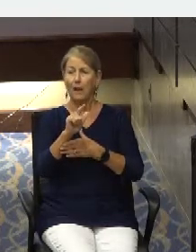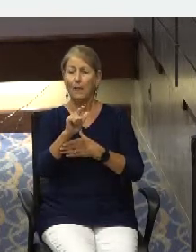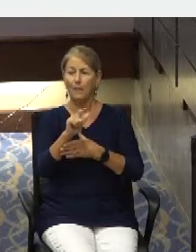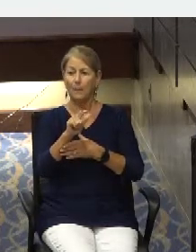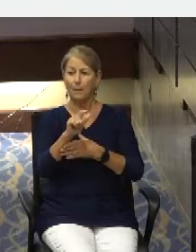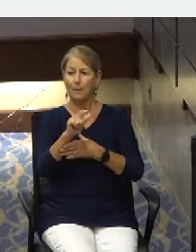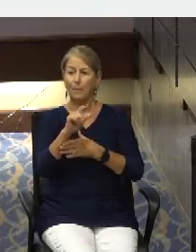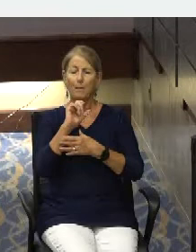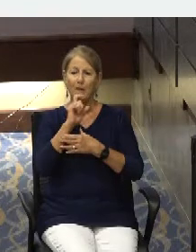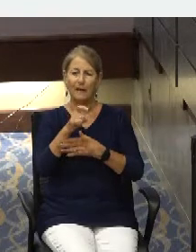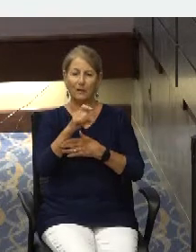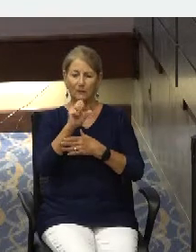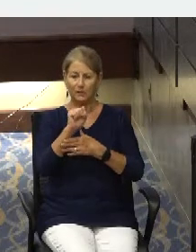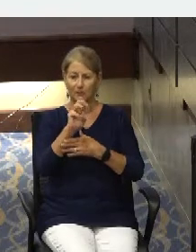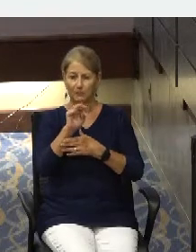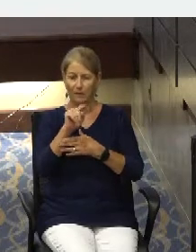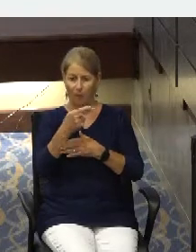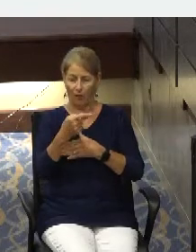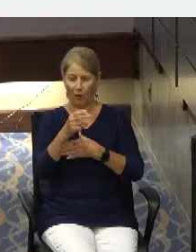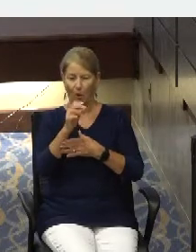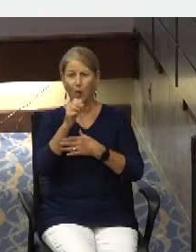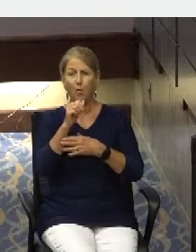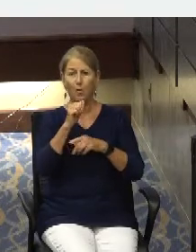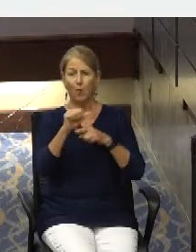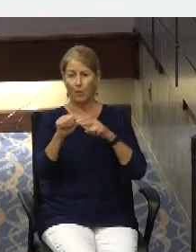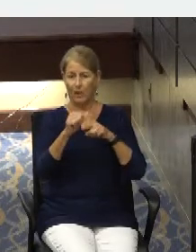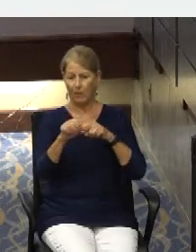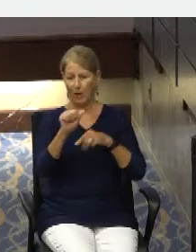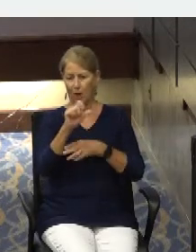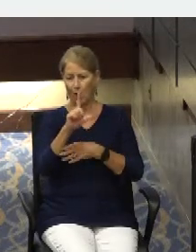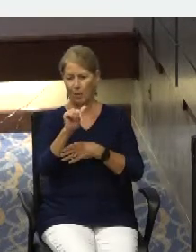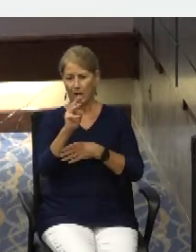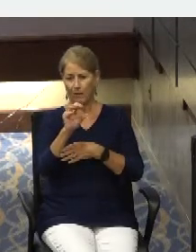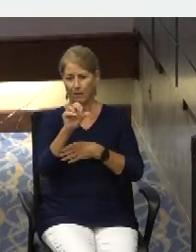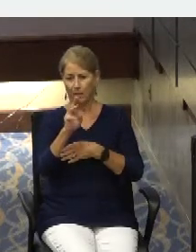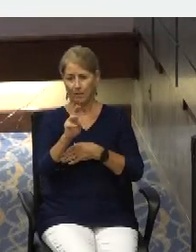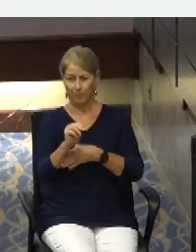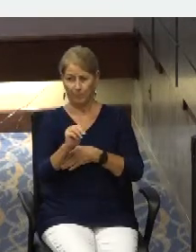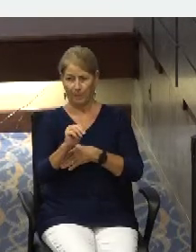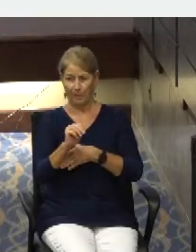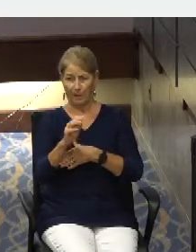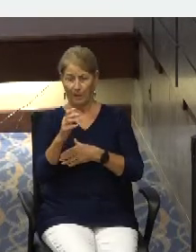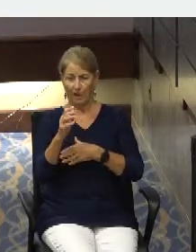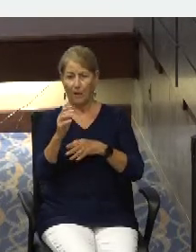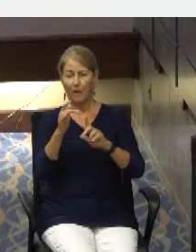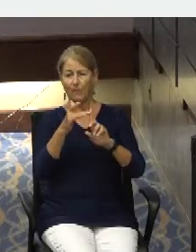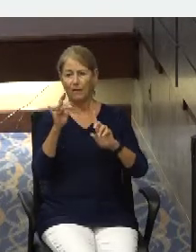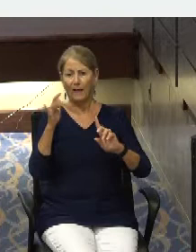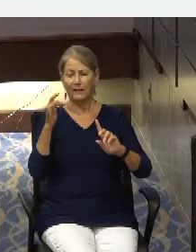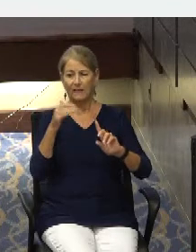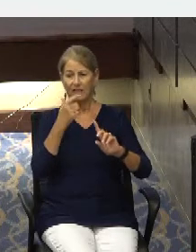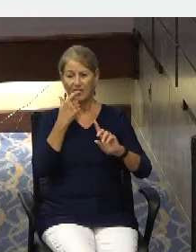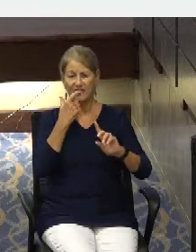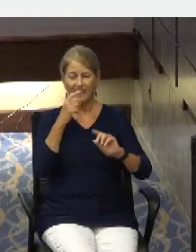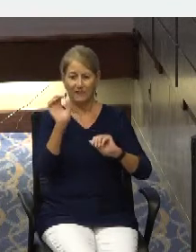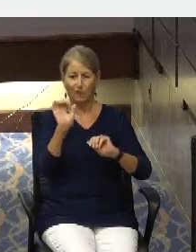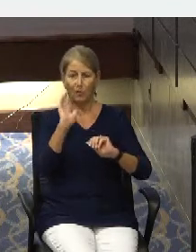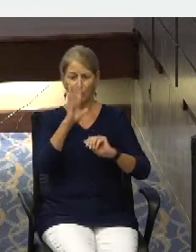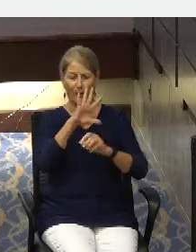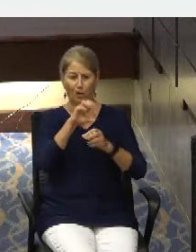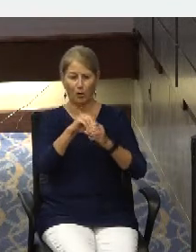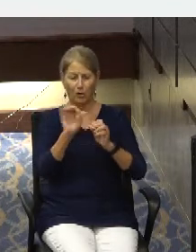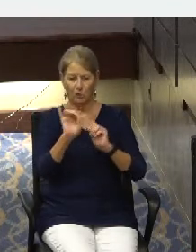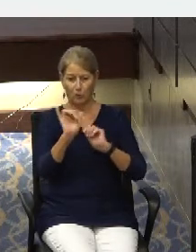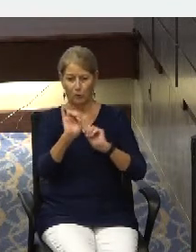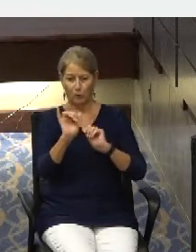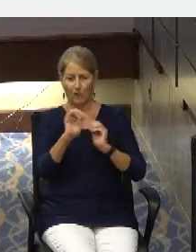are included will be aluminum, reflective dichroic glass will be incorporated as well. And this